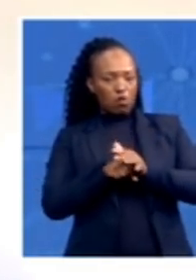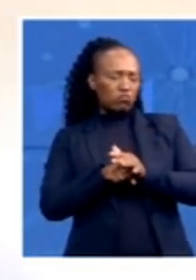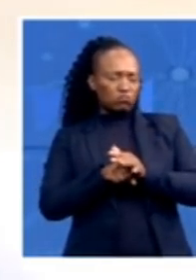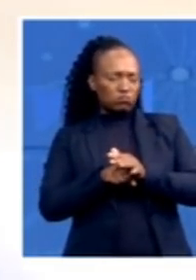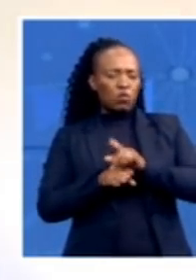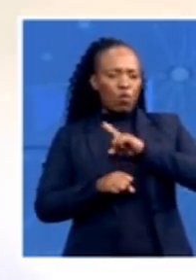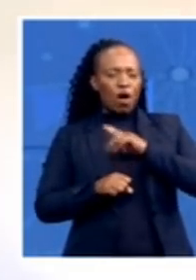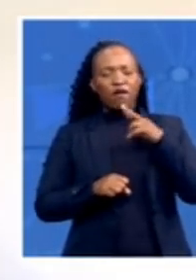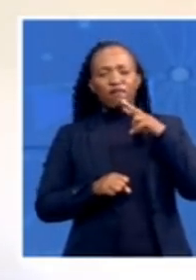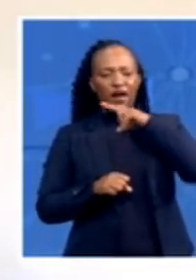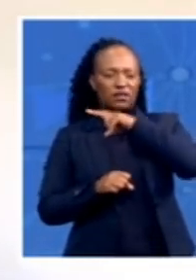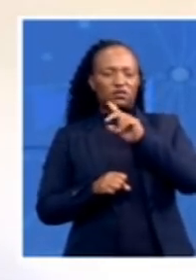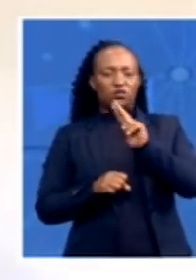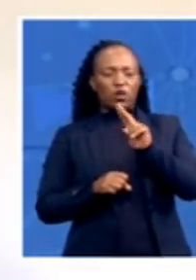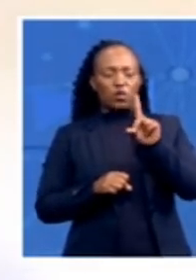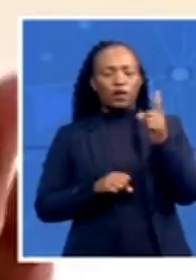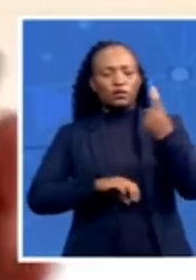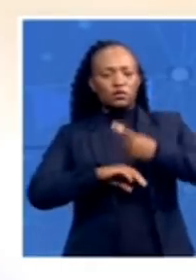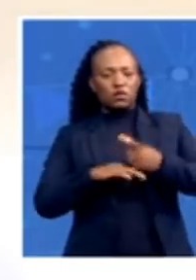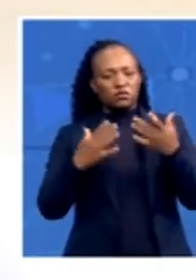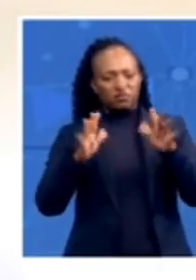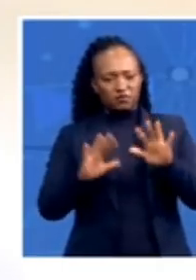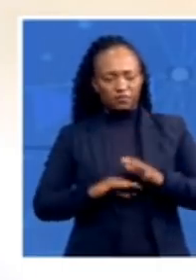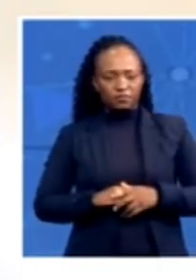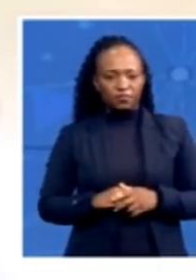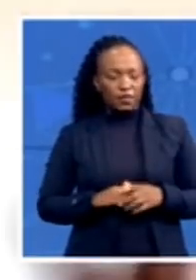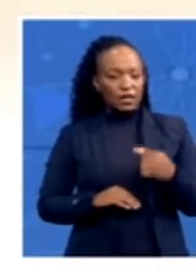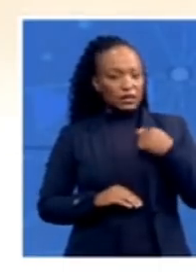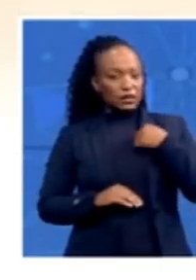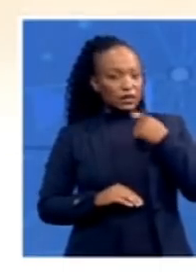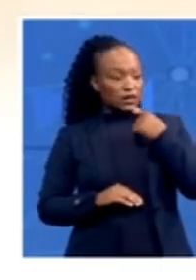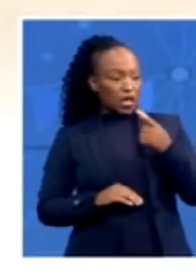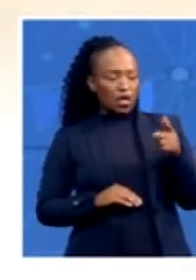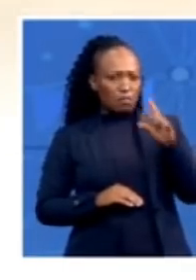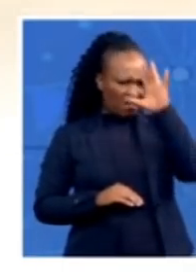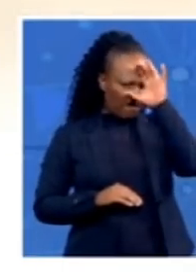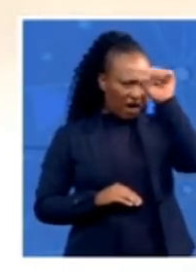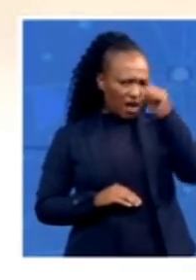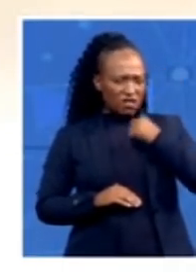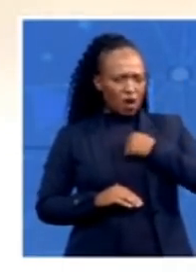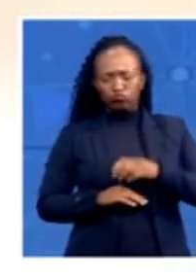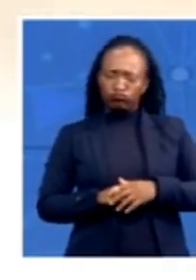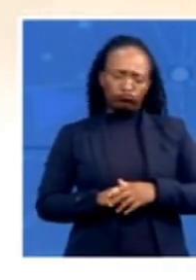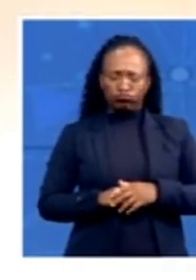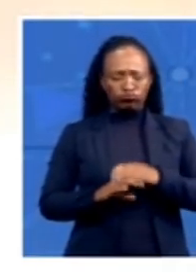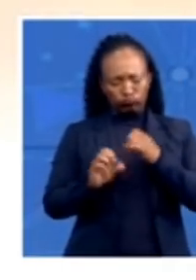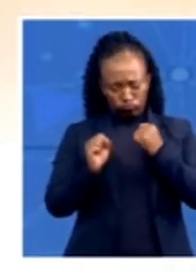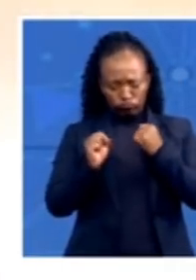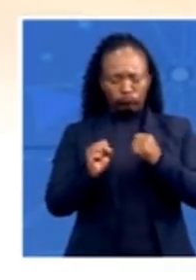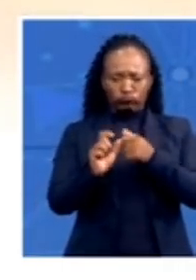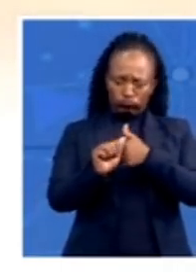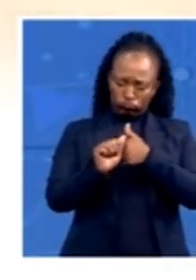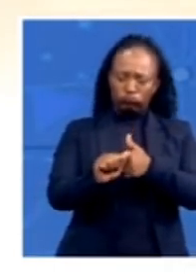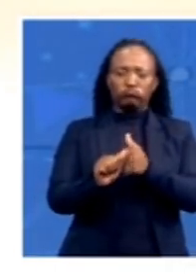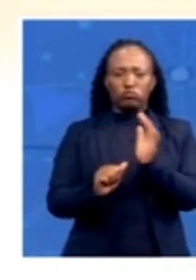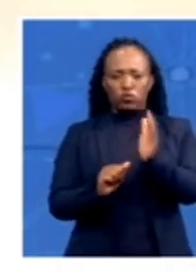She says, I don't compromise on my faith. I will not until, and so I said, but what, do you really believe that